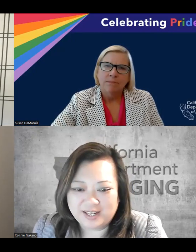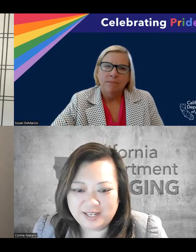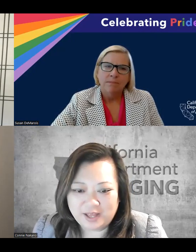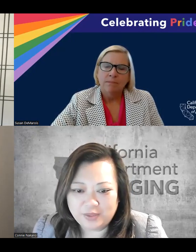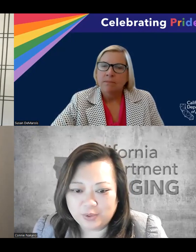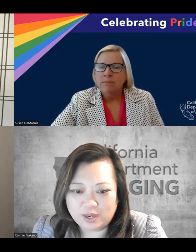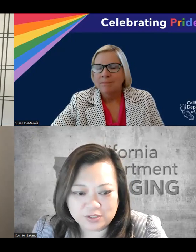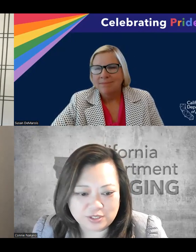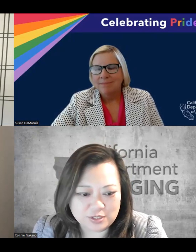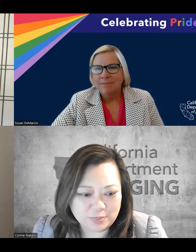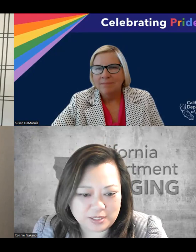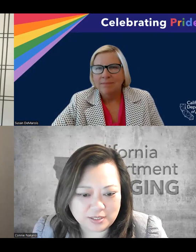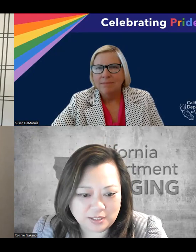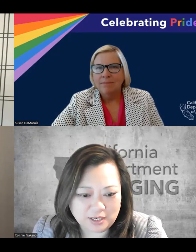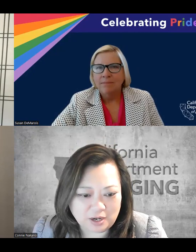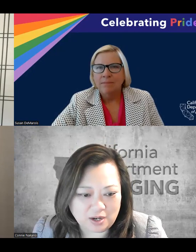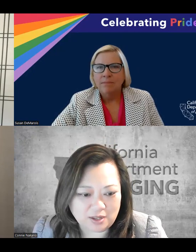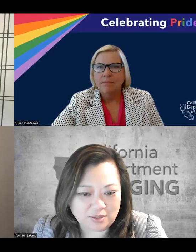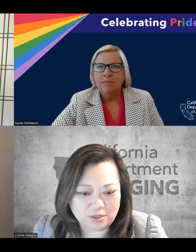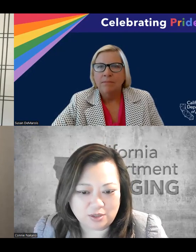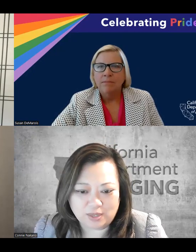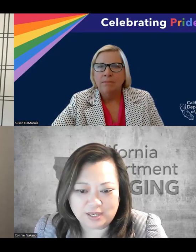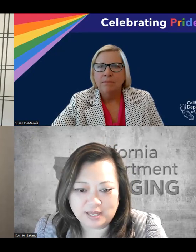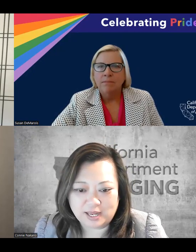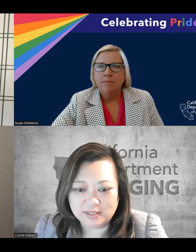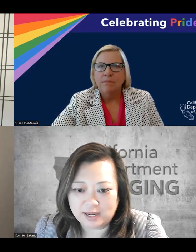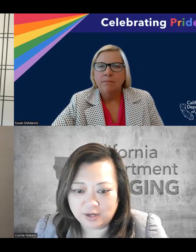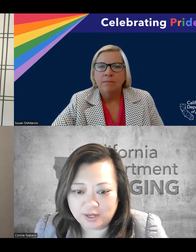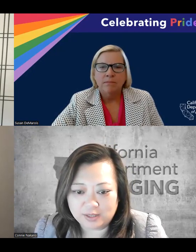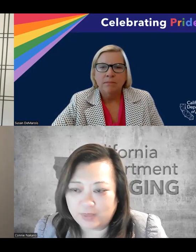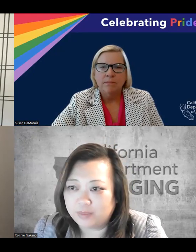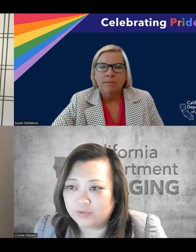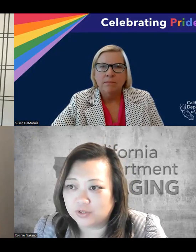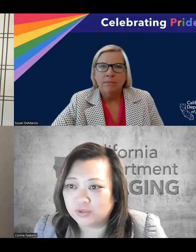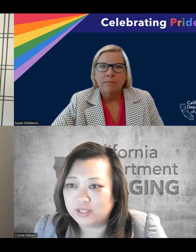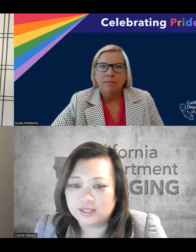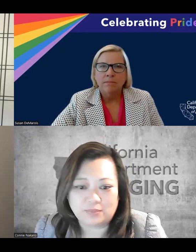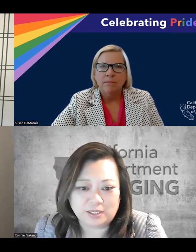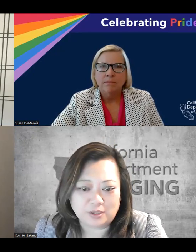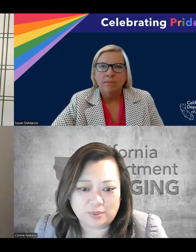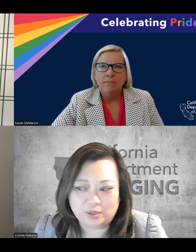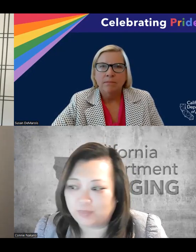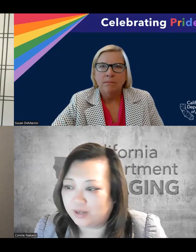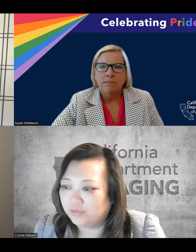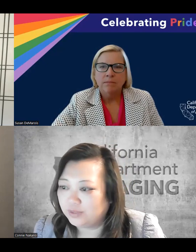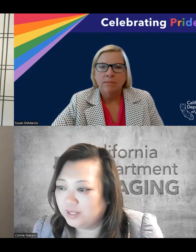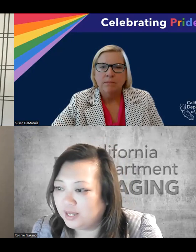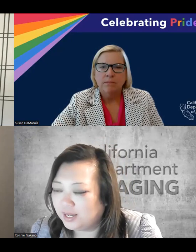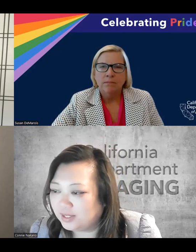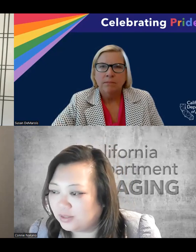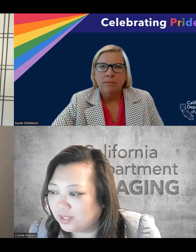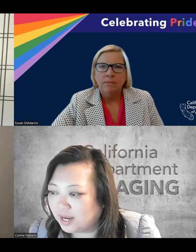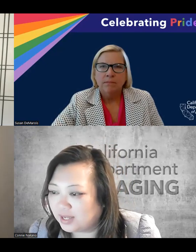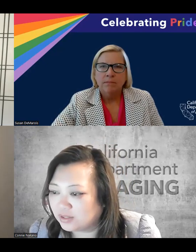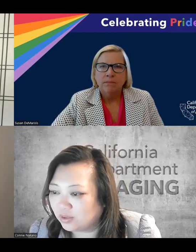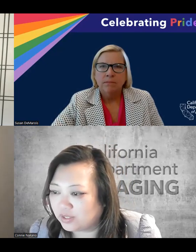Okay, any other questions? Please click on the raise hand icon at the bottom of your screens and we can open your microphone